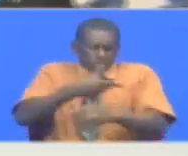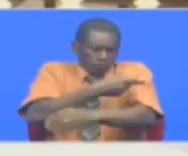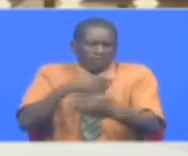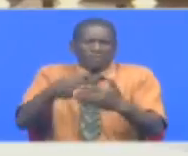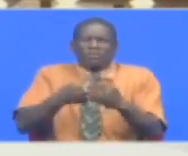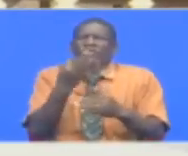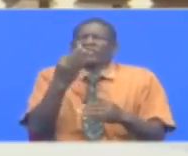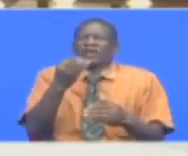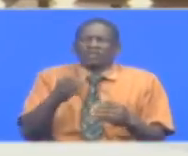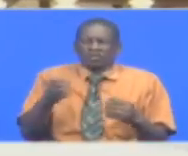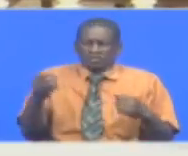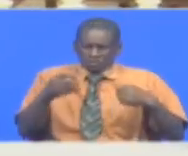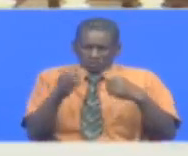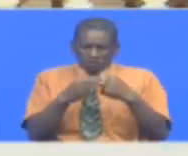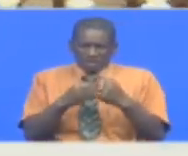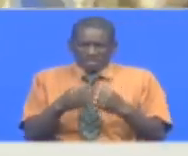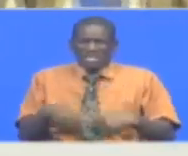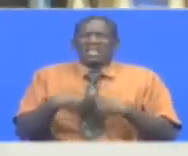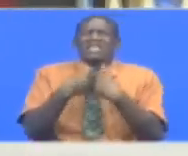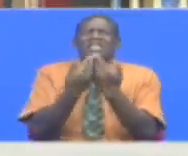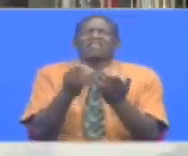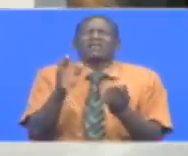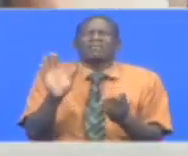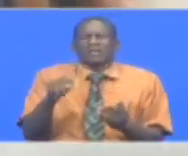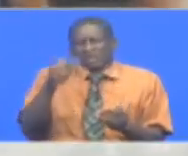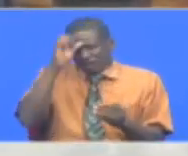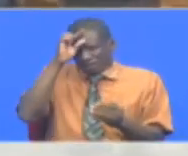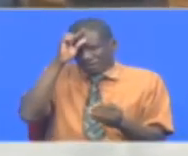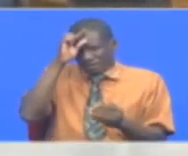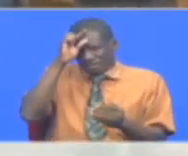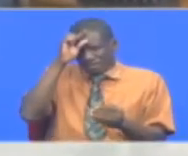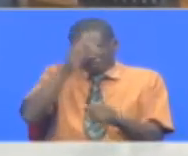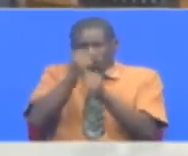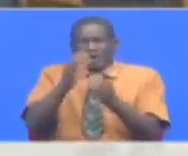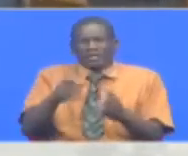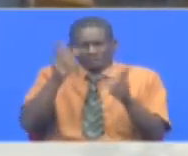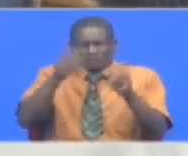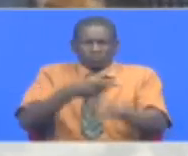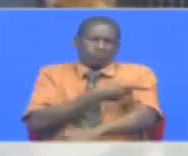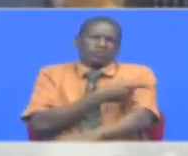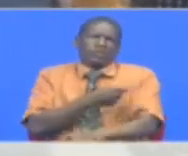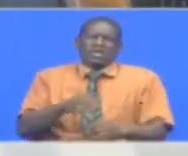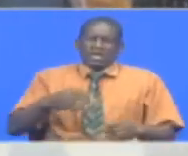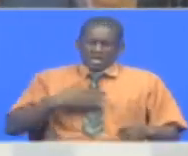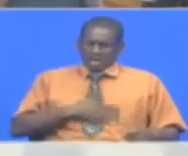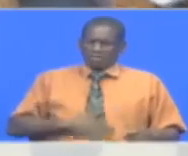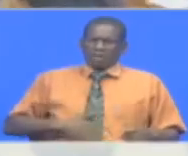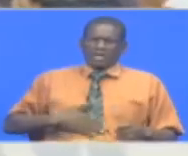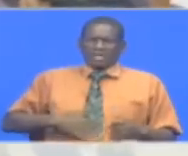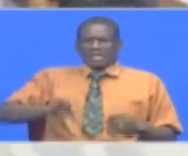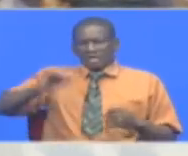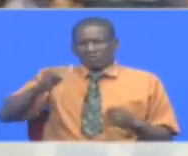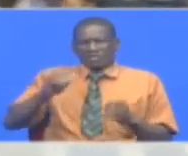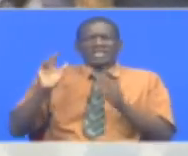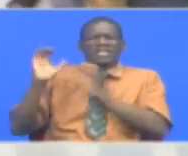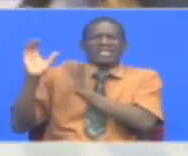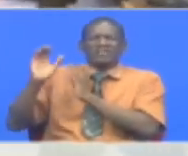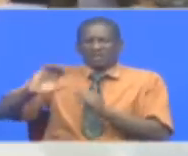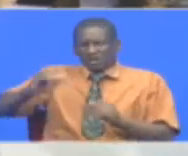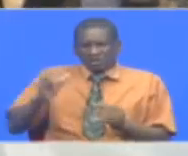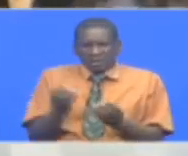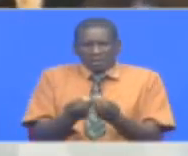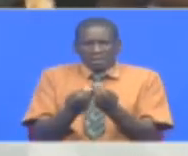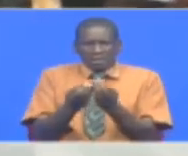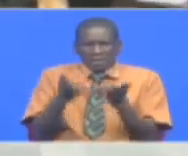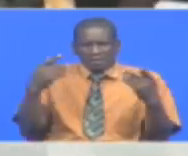servants by the head of the civil service. At the Malindi Sub-County Hospital in Kilifi County, many stood